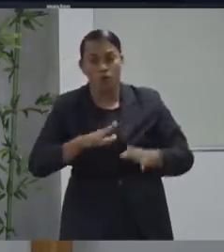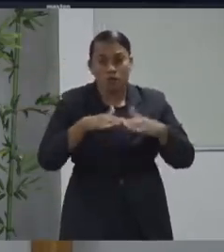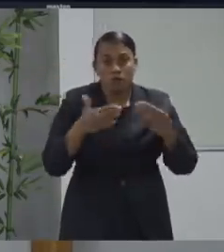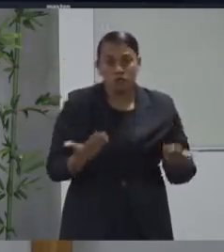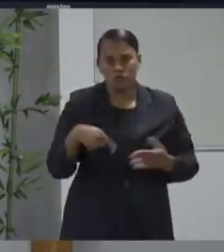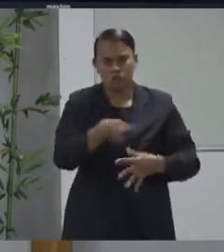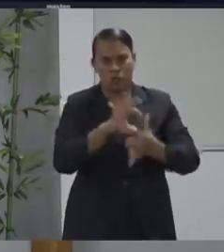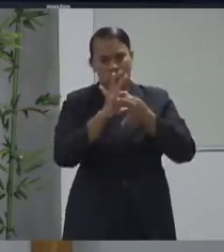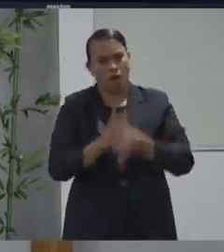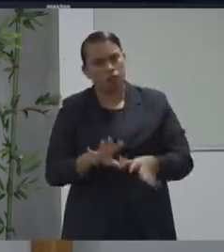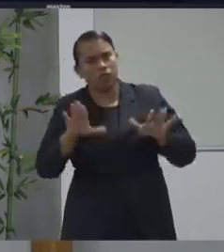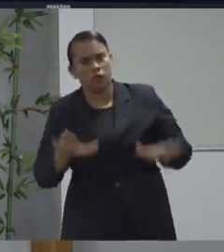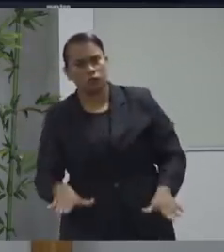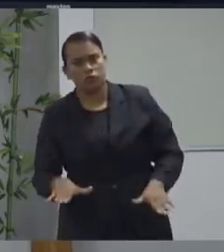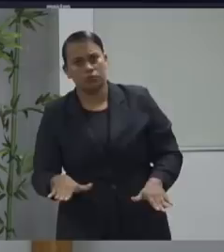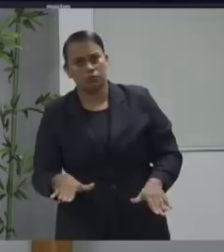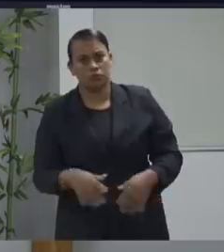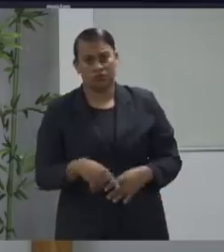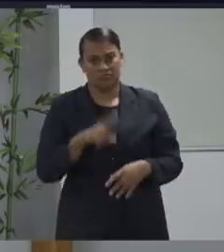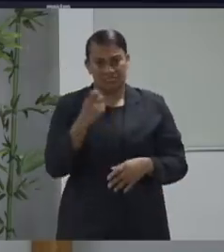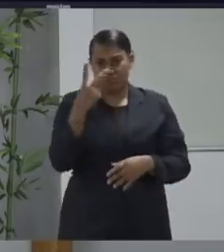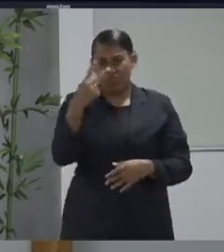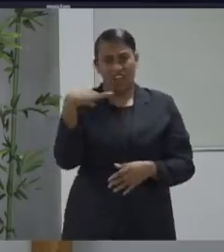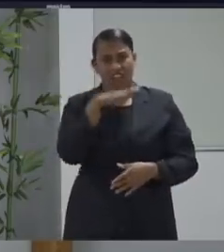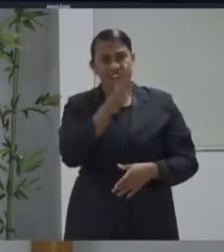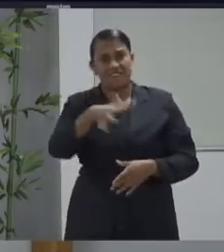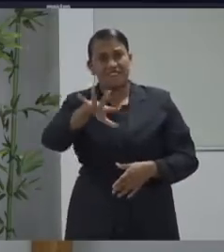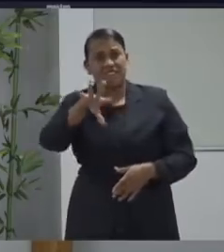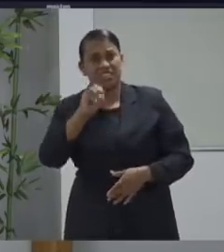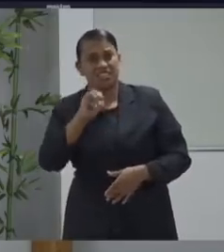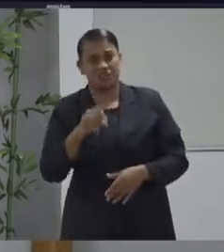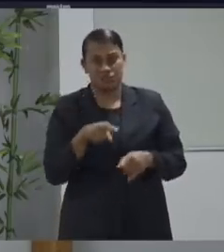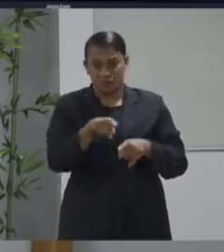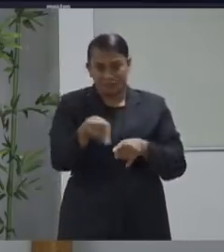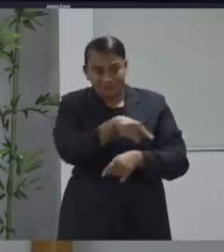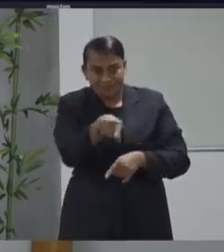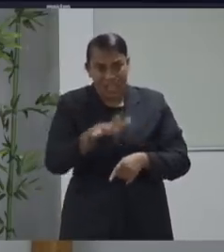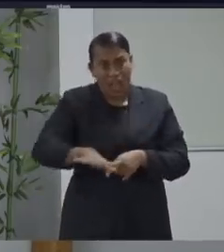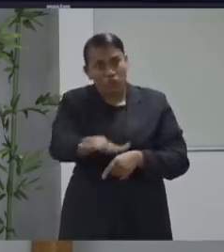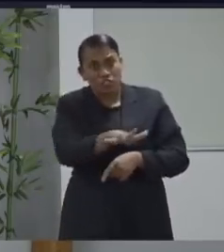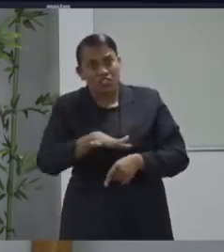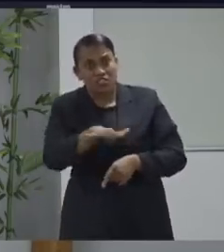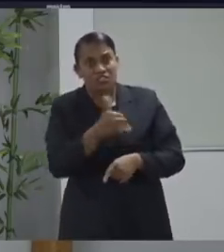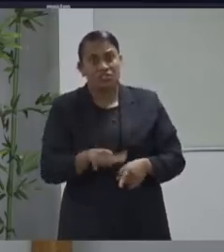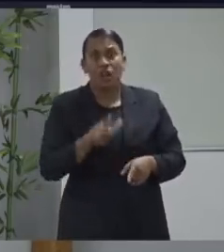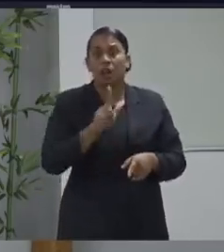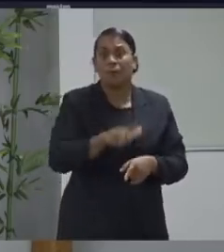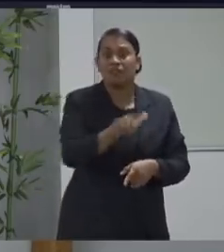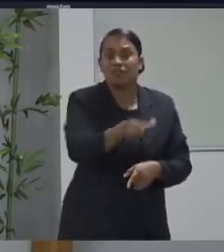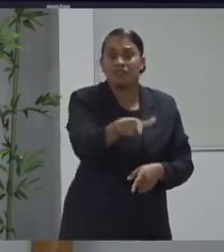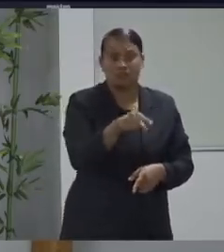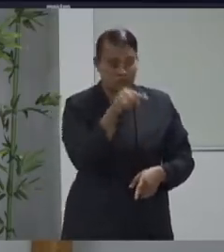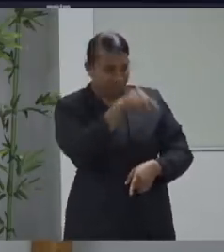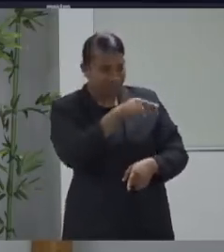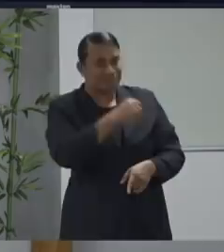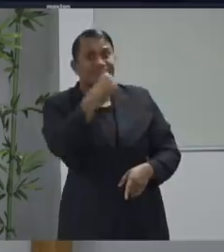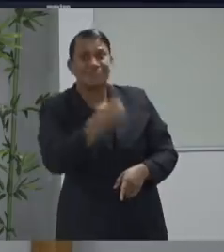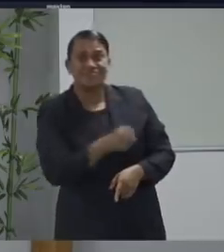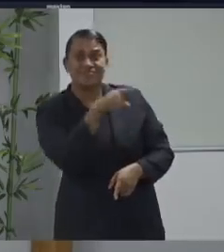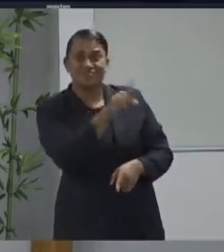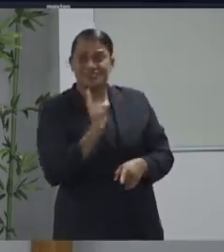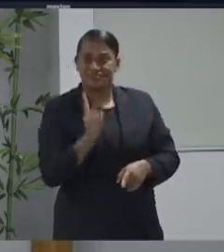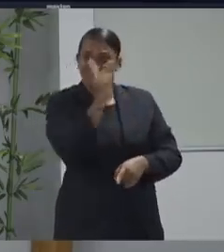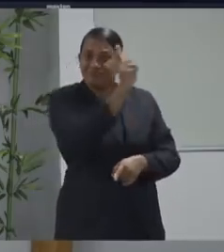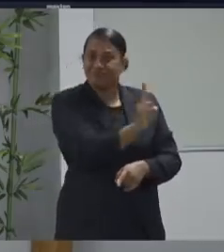a 240 square meter portion of Sosua area on Voreqe, where the contact tracing for the first case in the north